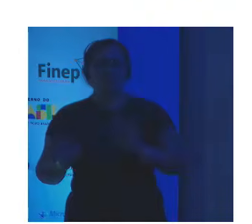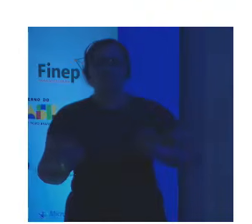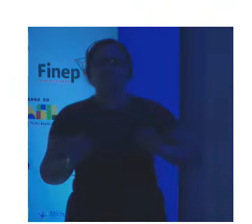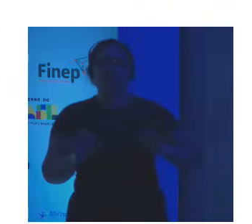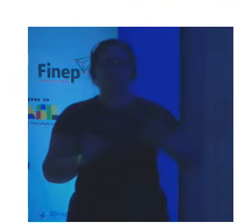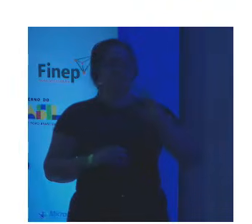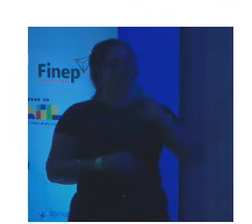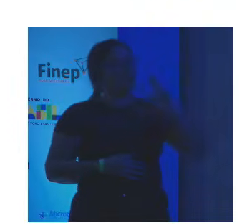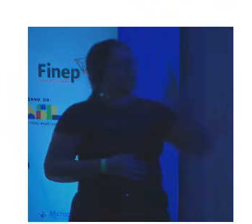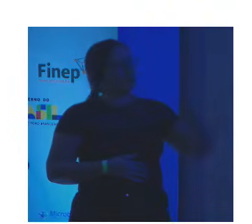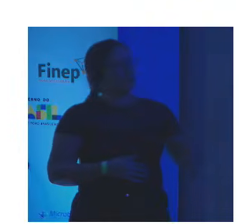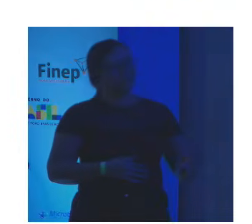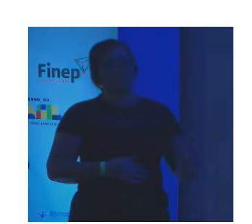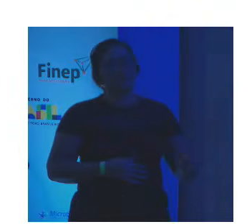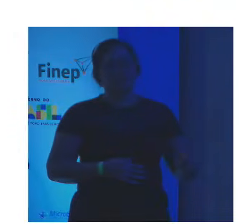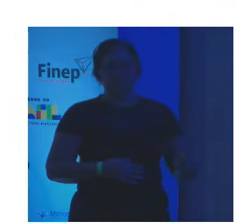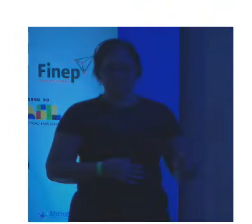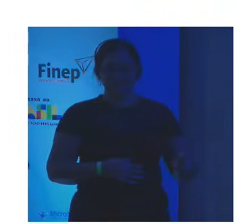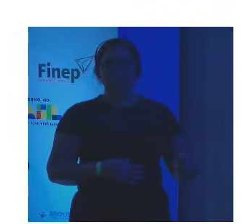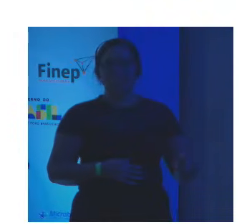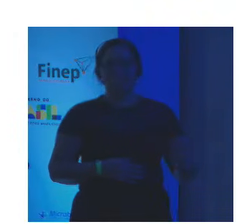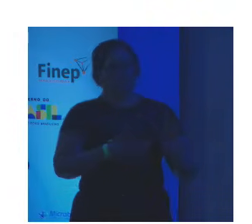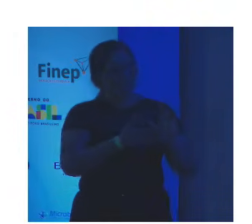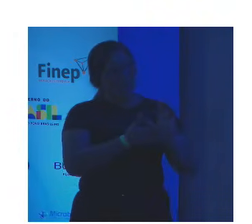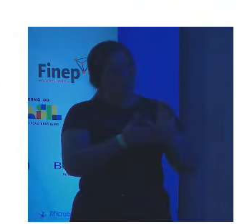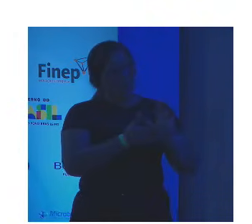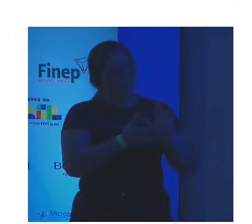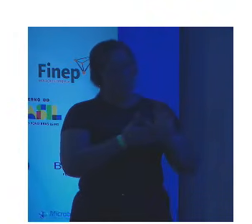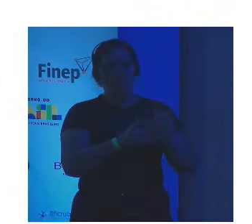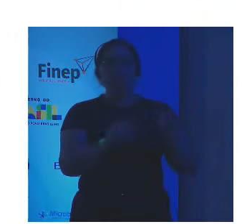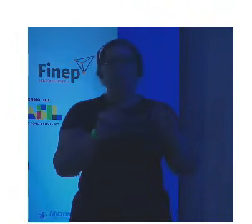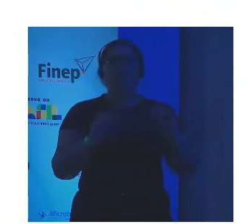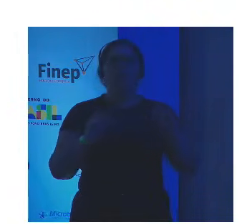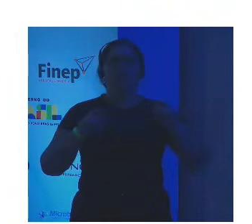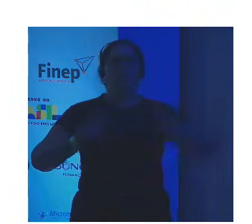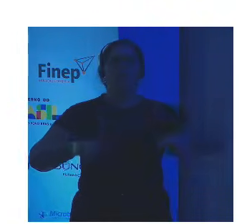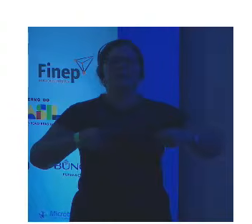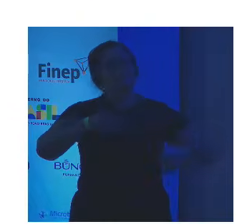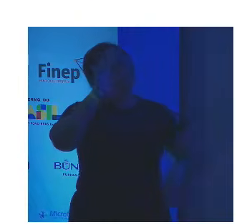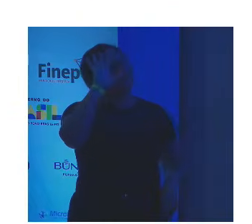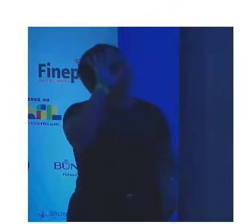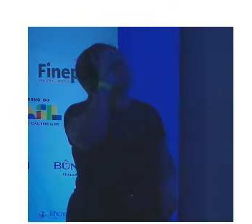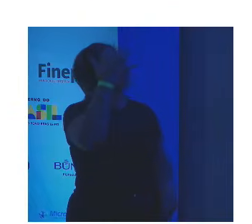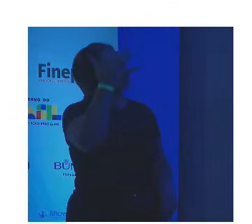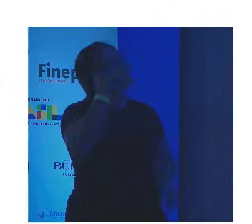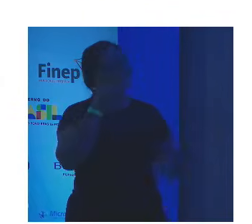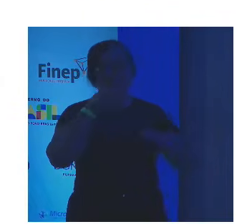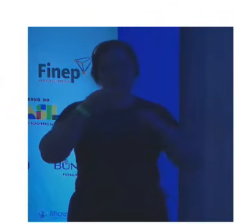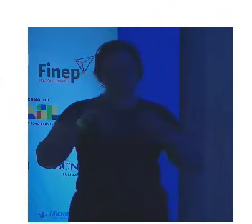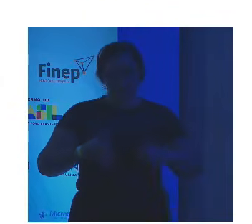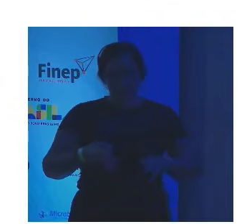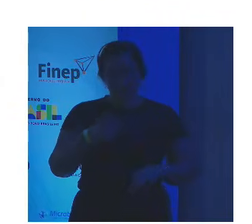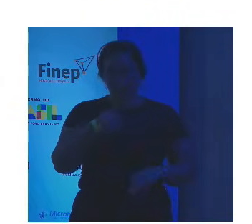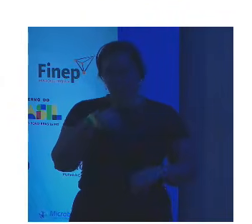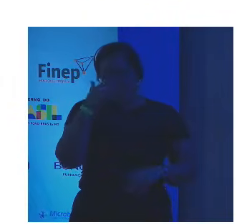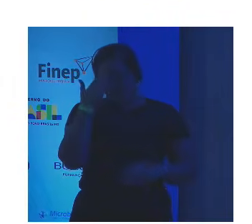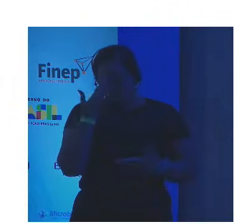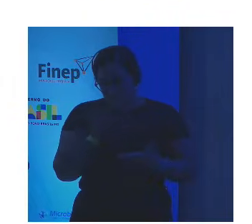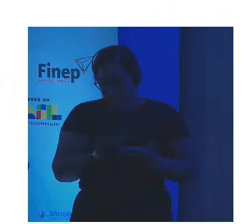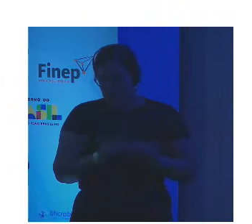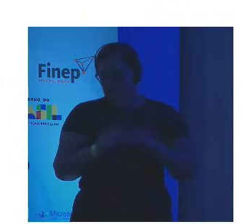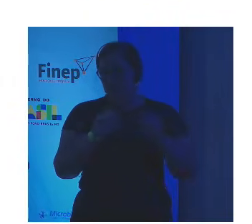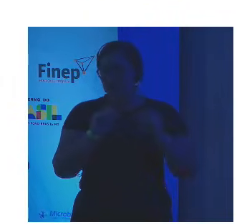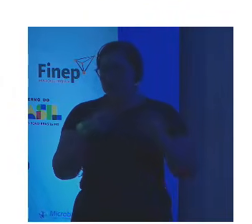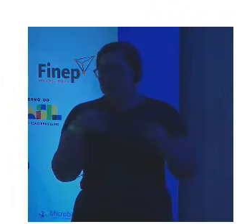as mature to propose what is necessary for the right decisions. And I really believe myself that we as an ocean